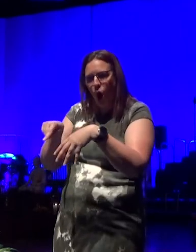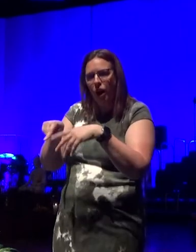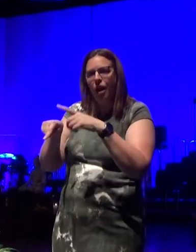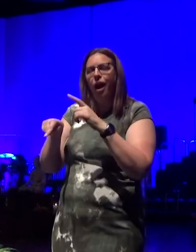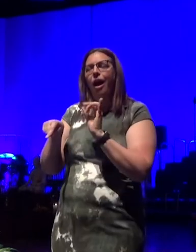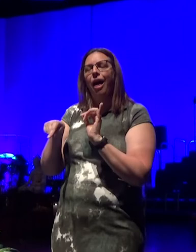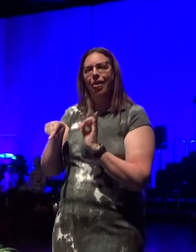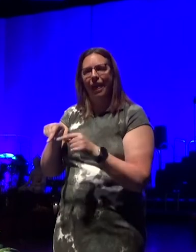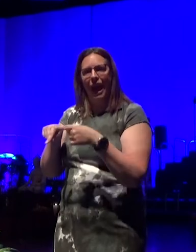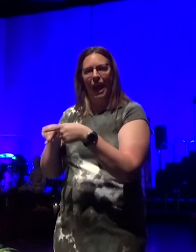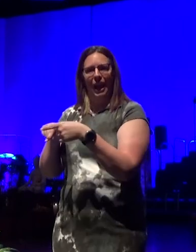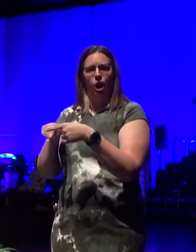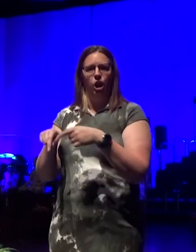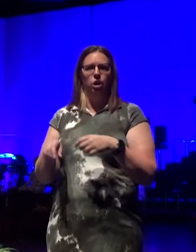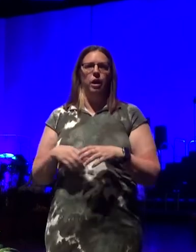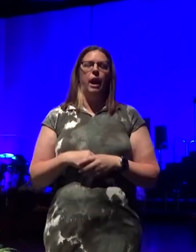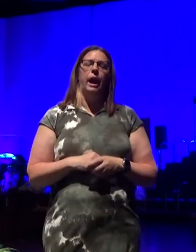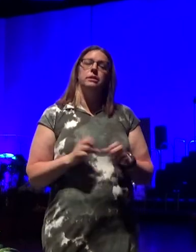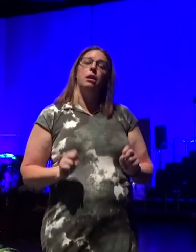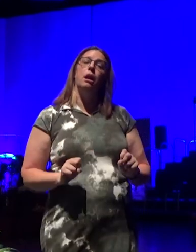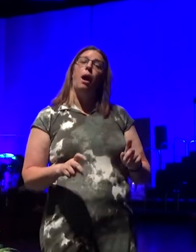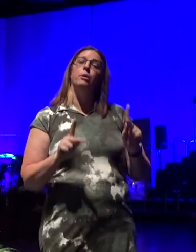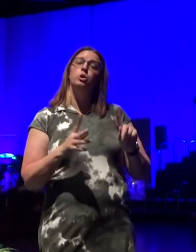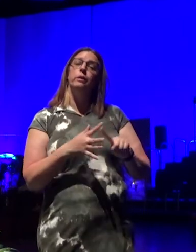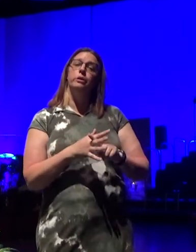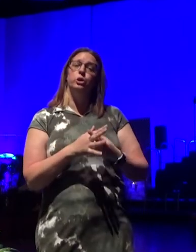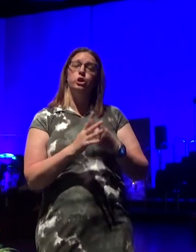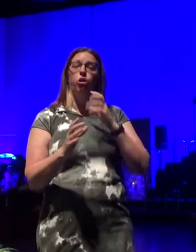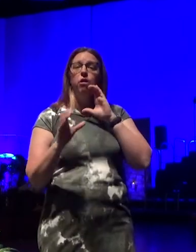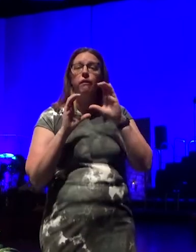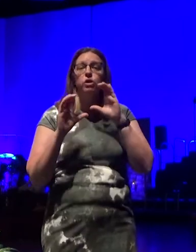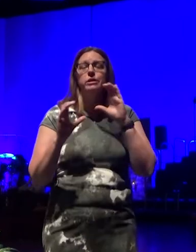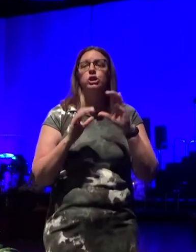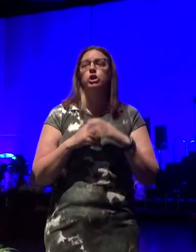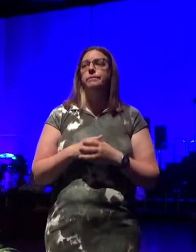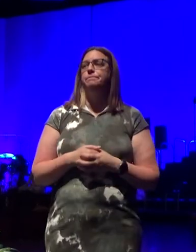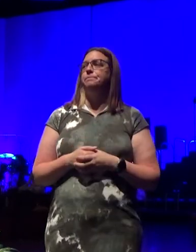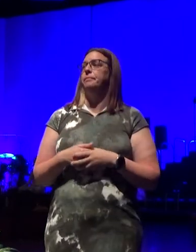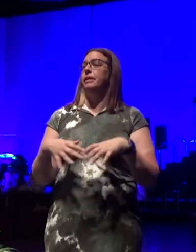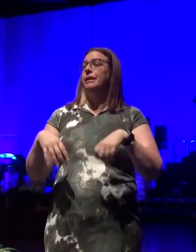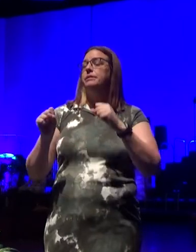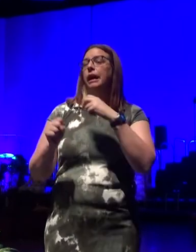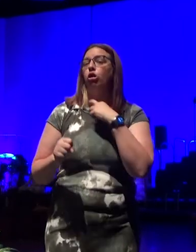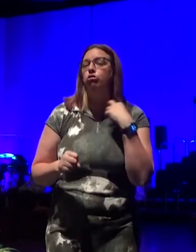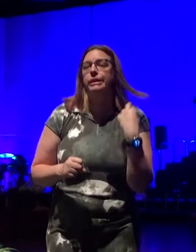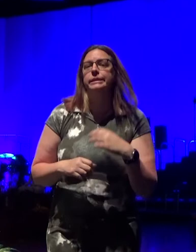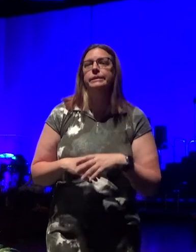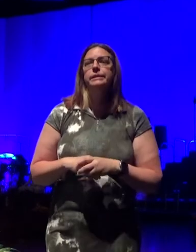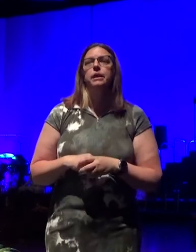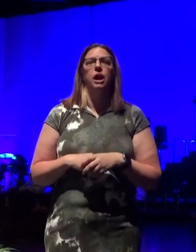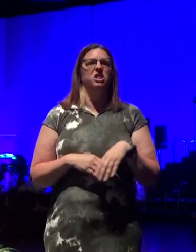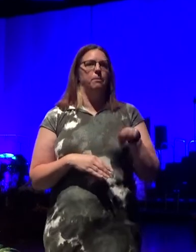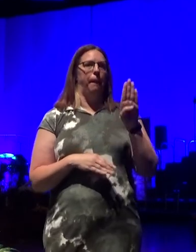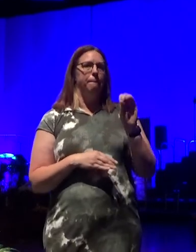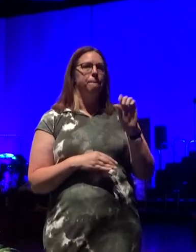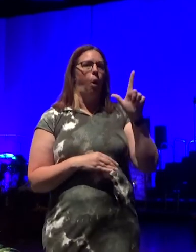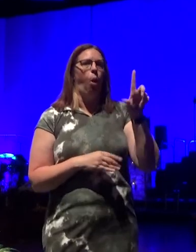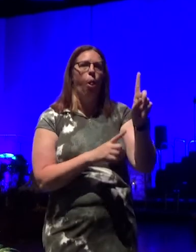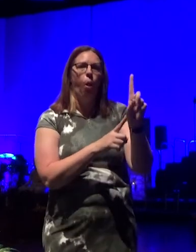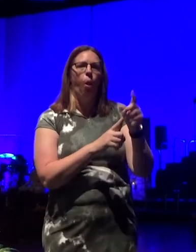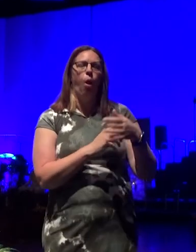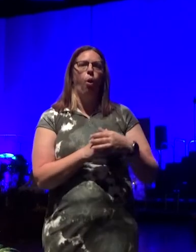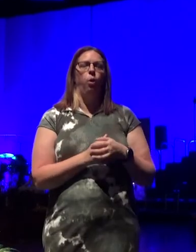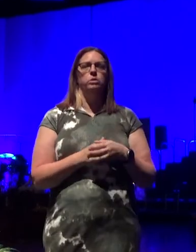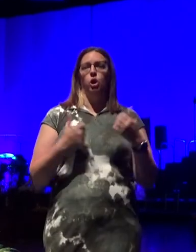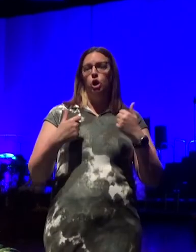a conversation, to take a little risk, to be a little bold, to try something new, to be a